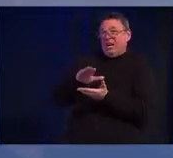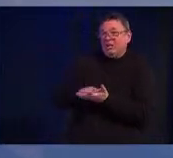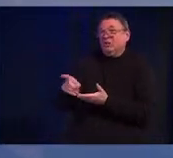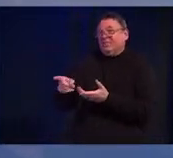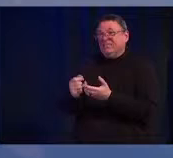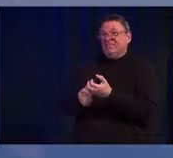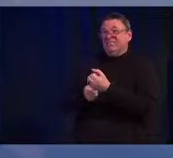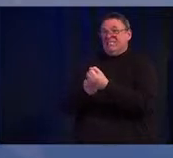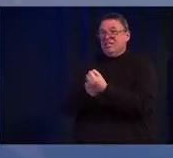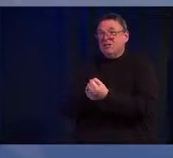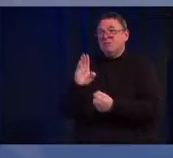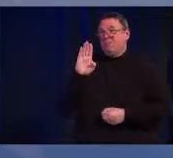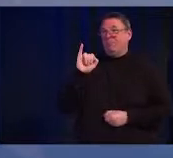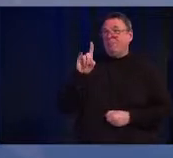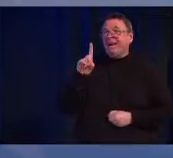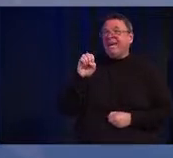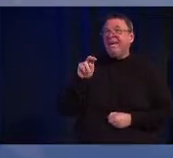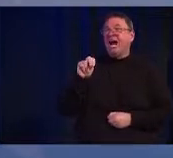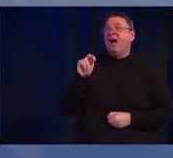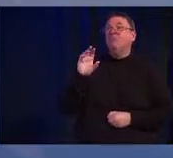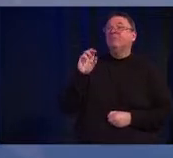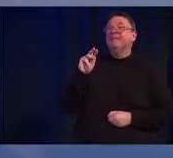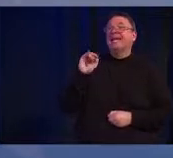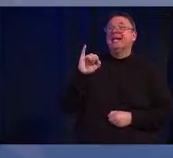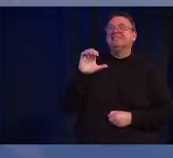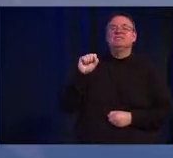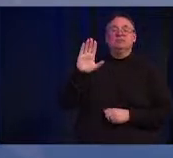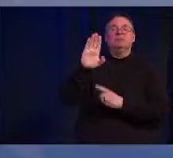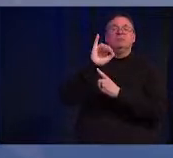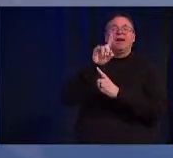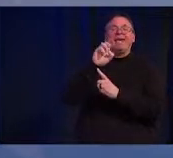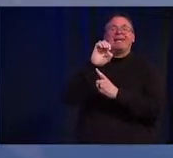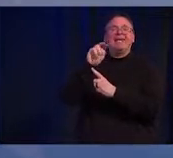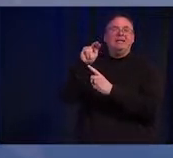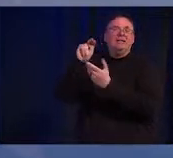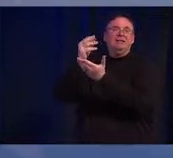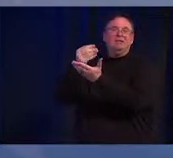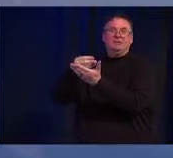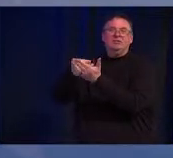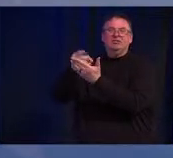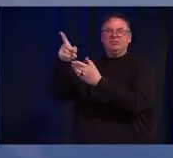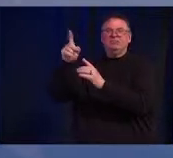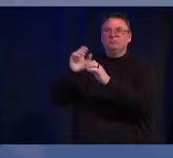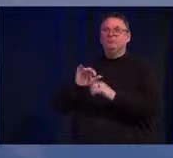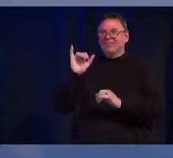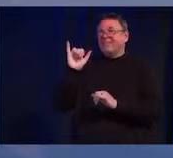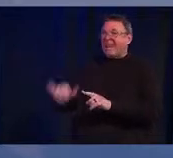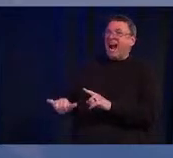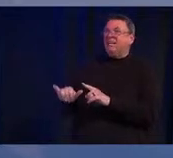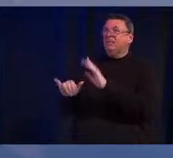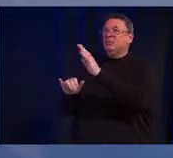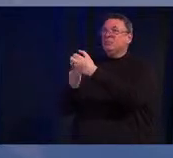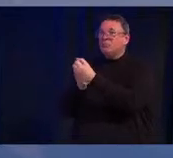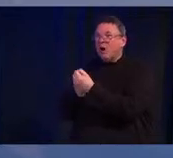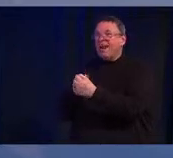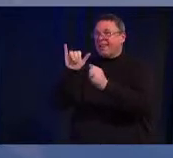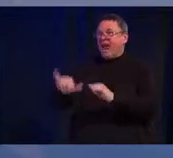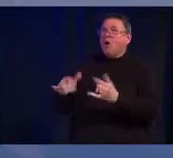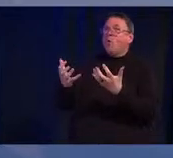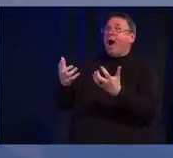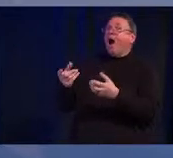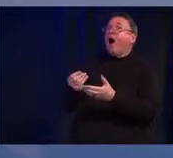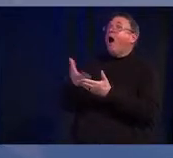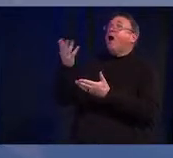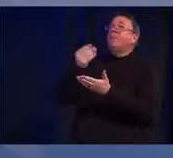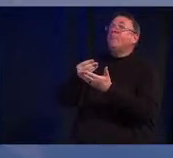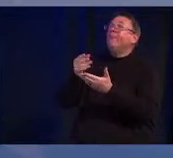Bidenomics. You're on record for supporting all the policies of Biden and Harris. That's what gave us inflation. And that is